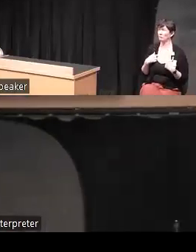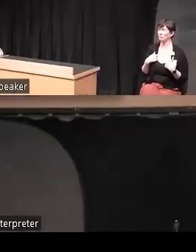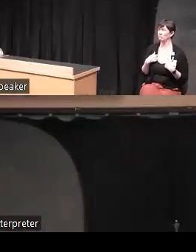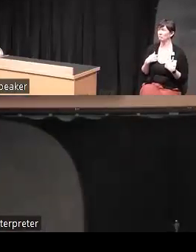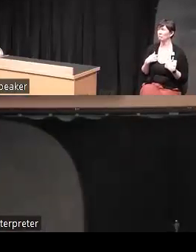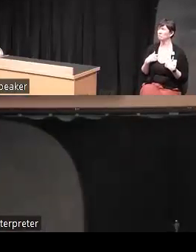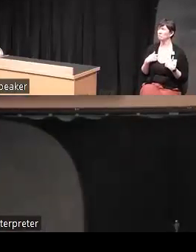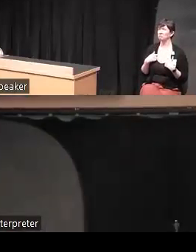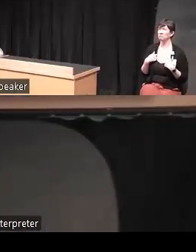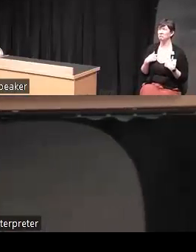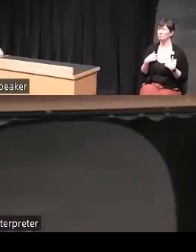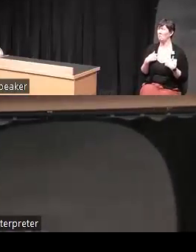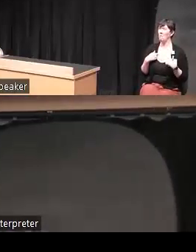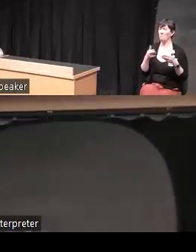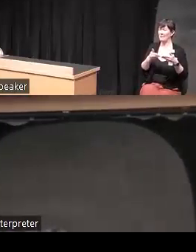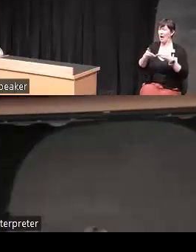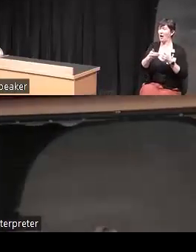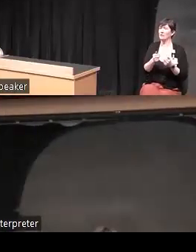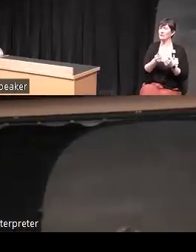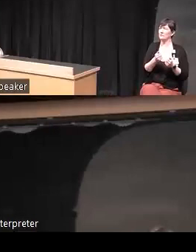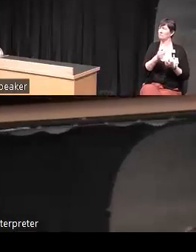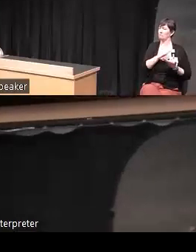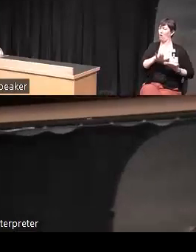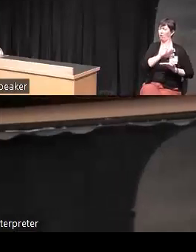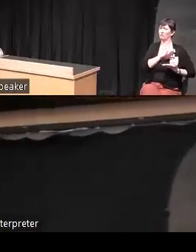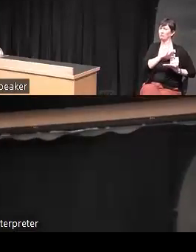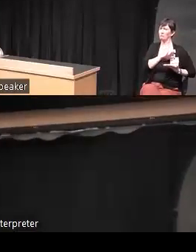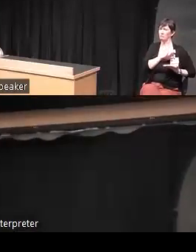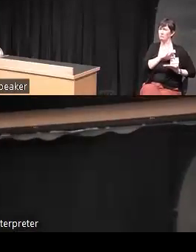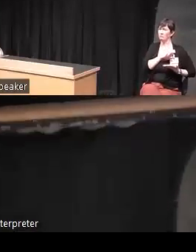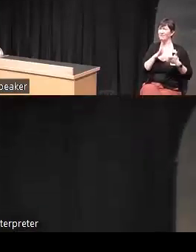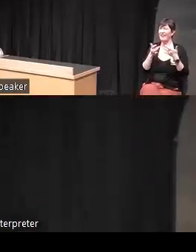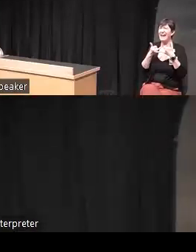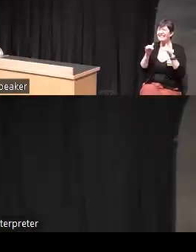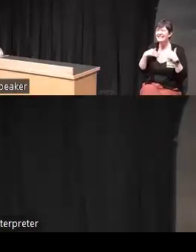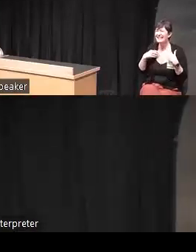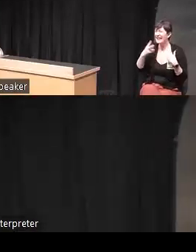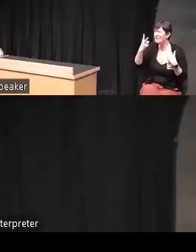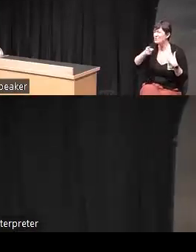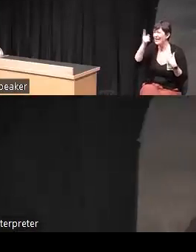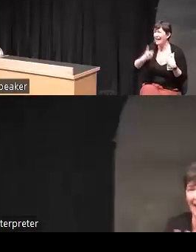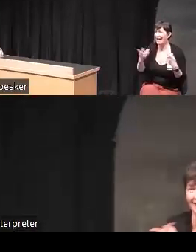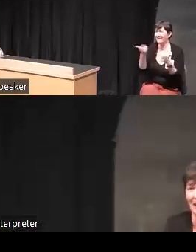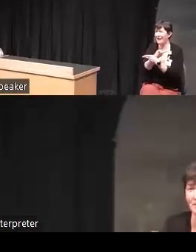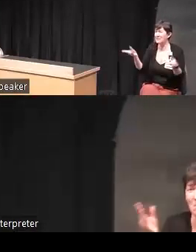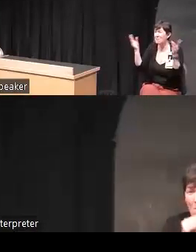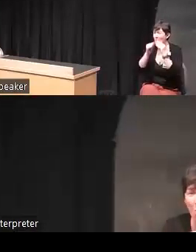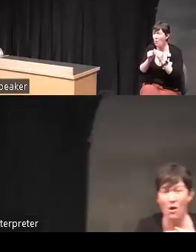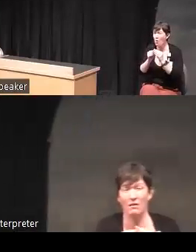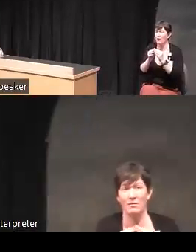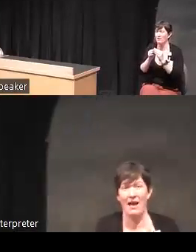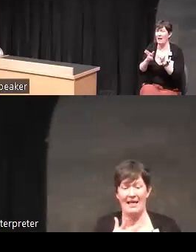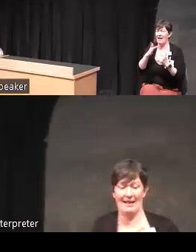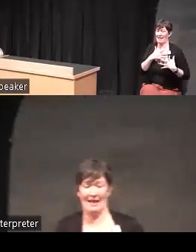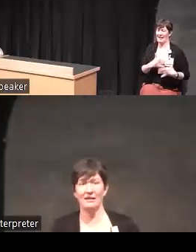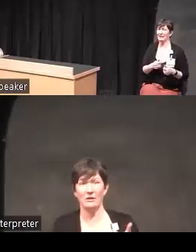beyond college. I still have a 2.5 times more higher likelihood of